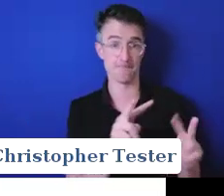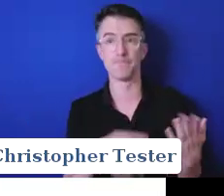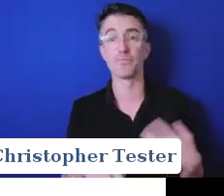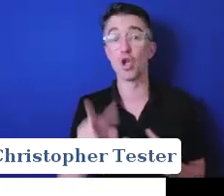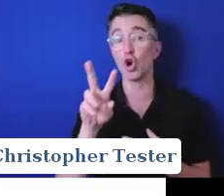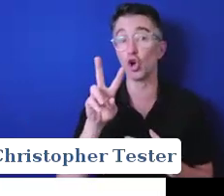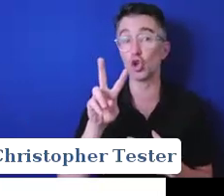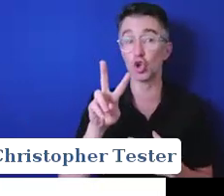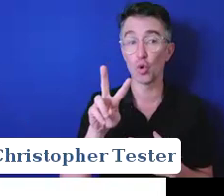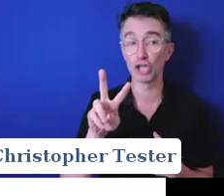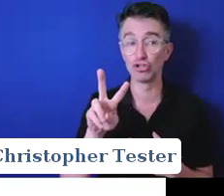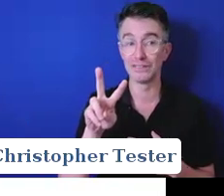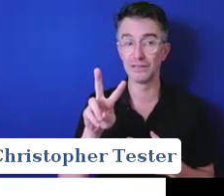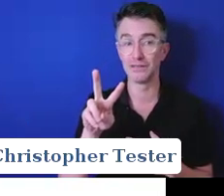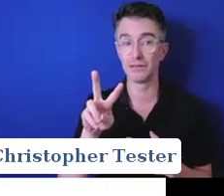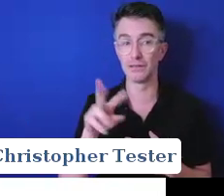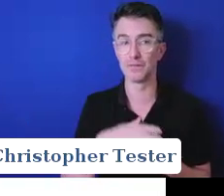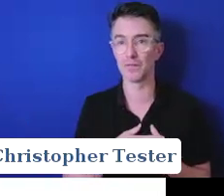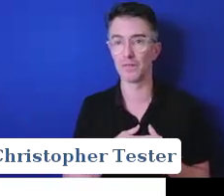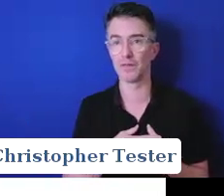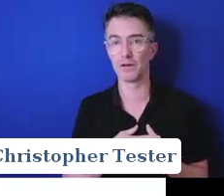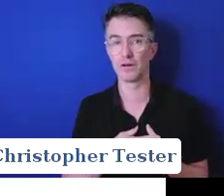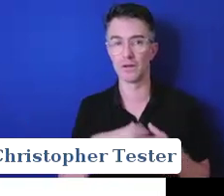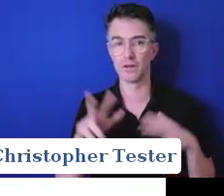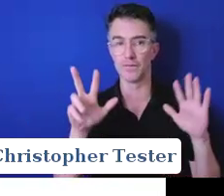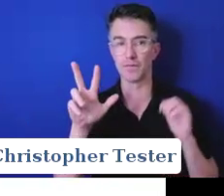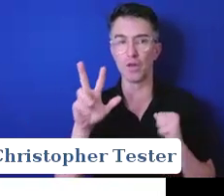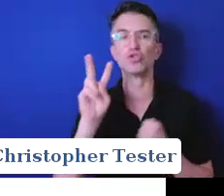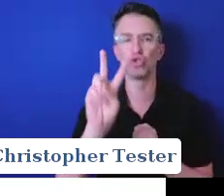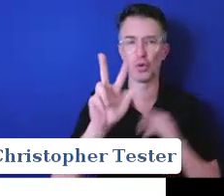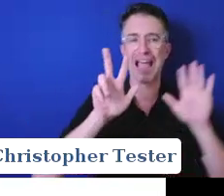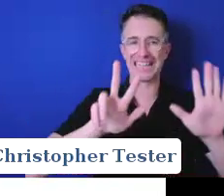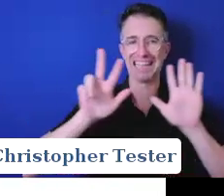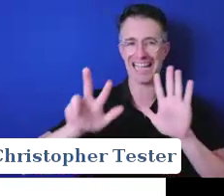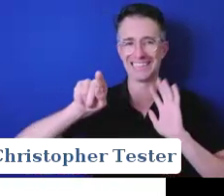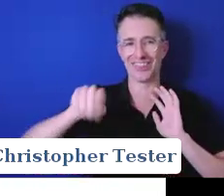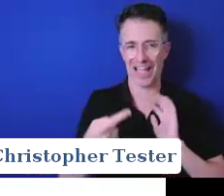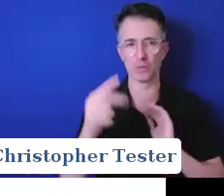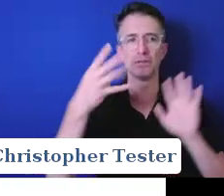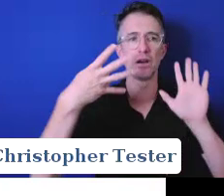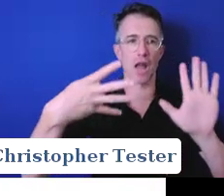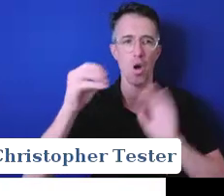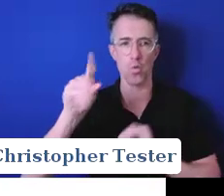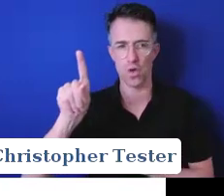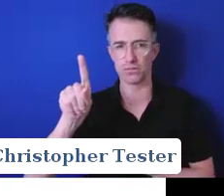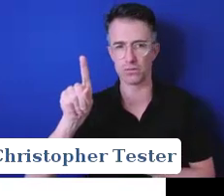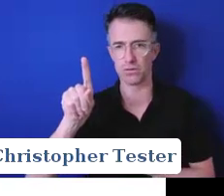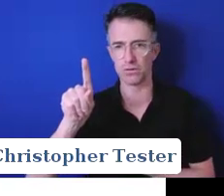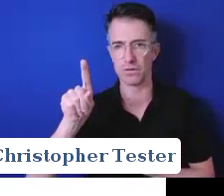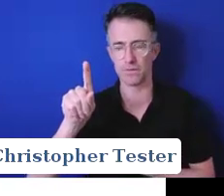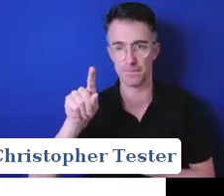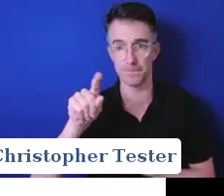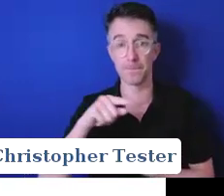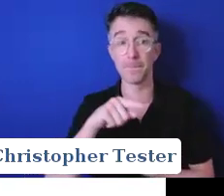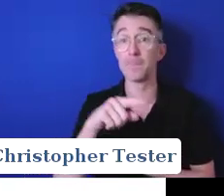280,091 poor household, local household. This experience was funded by World